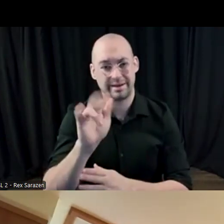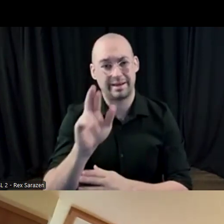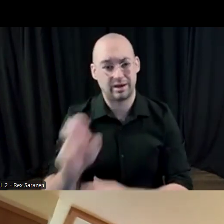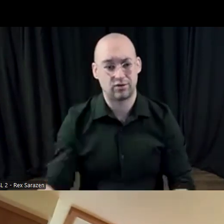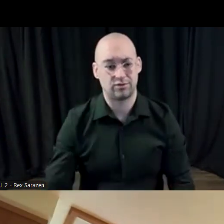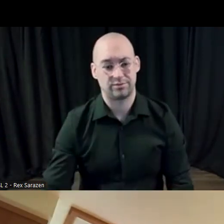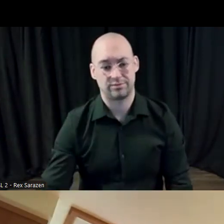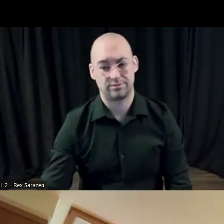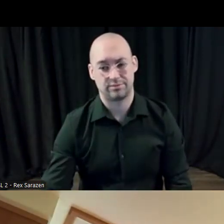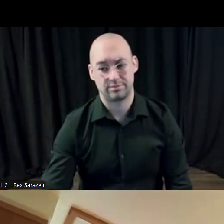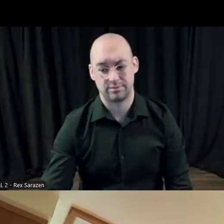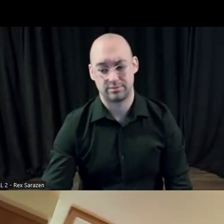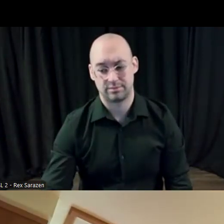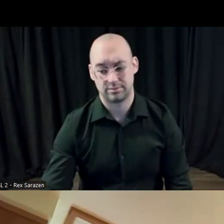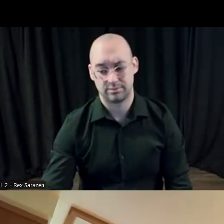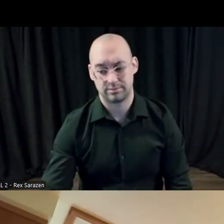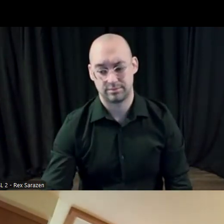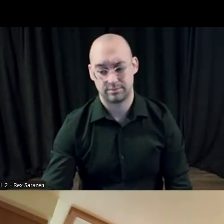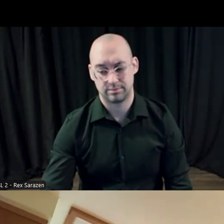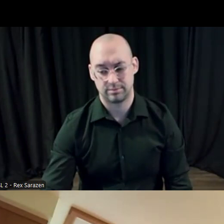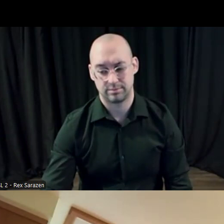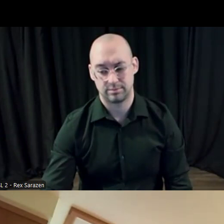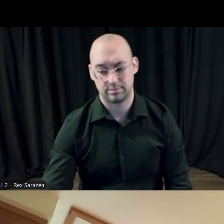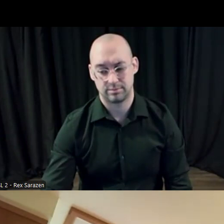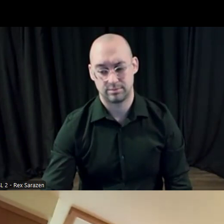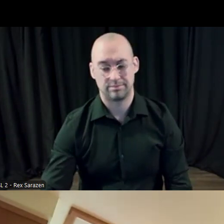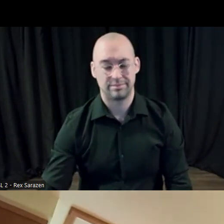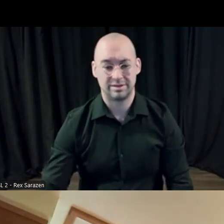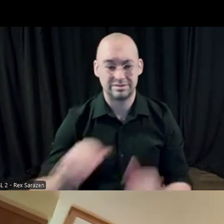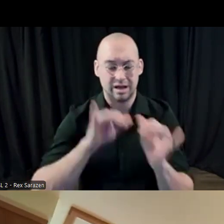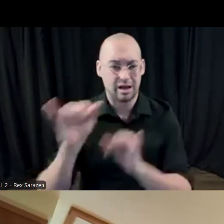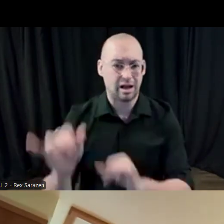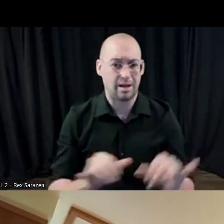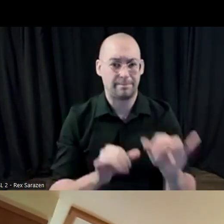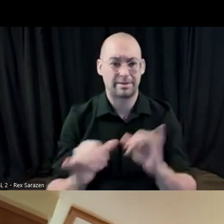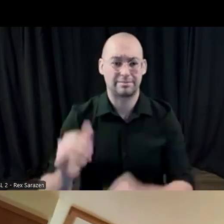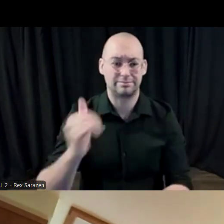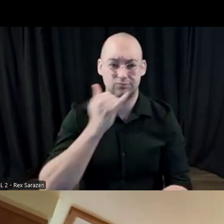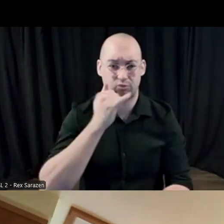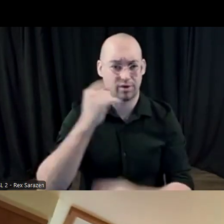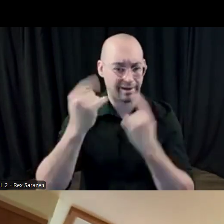This is a common misconception. Many believe that